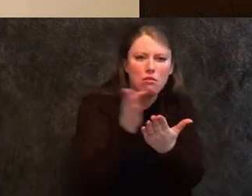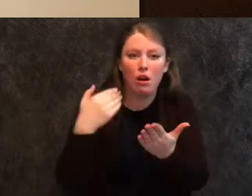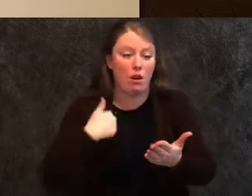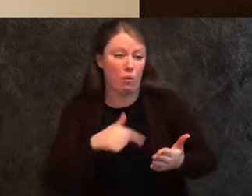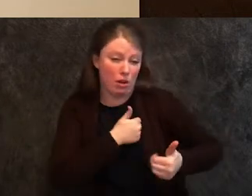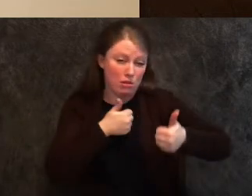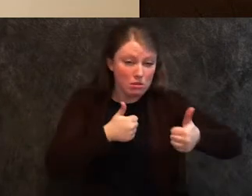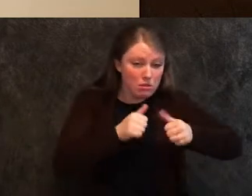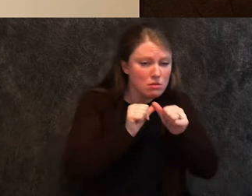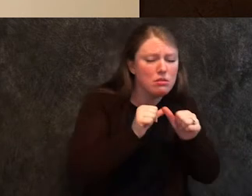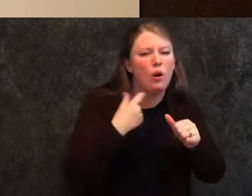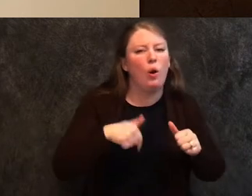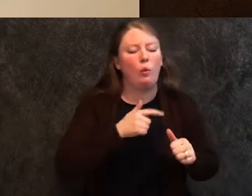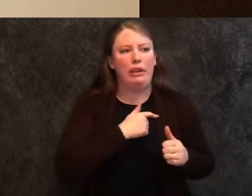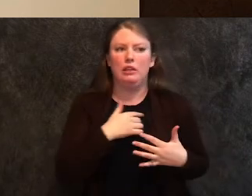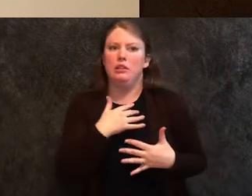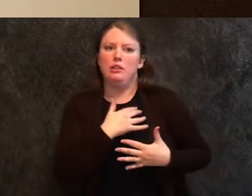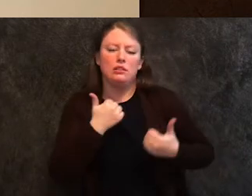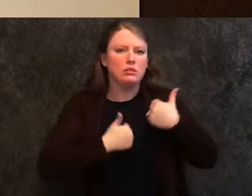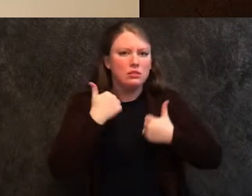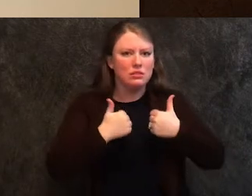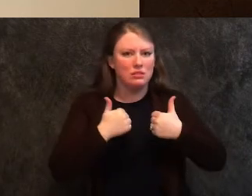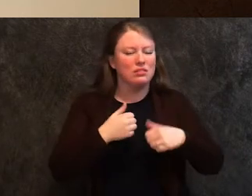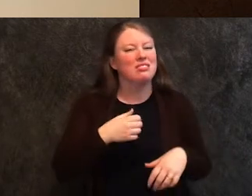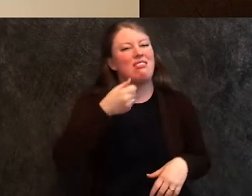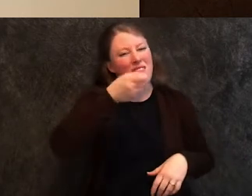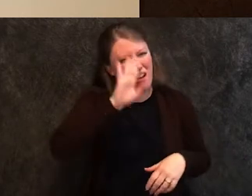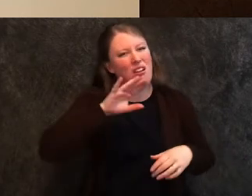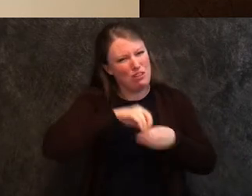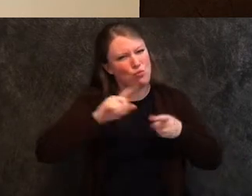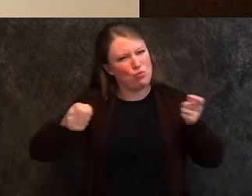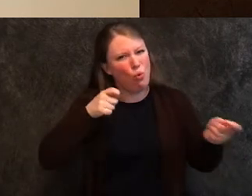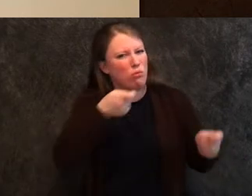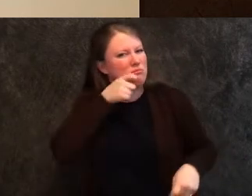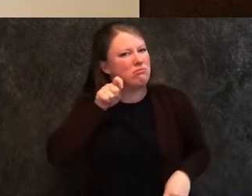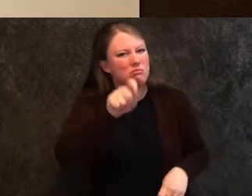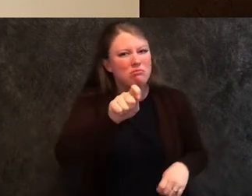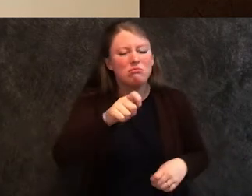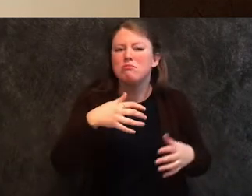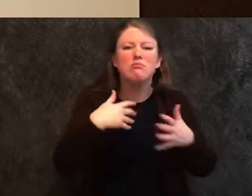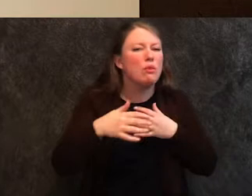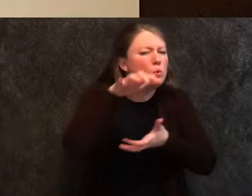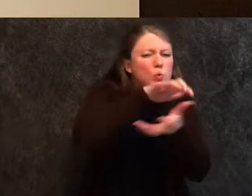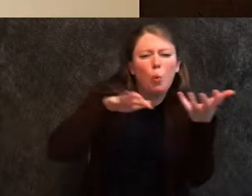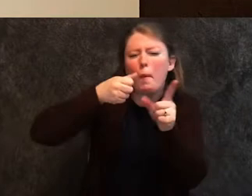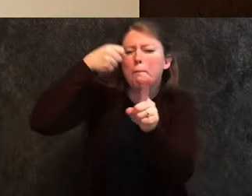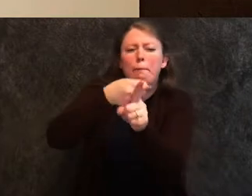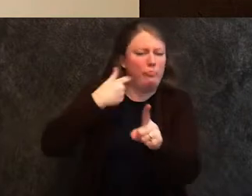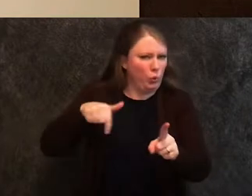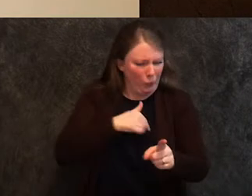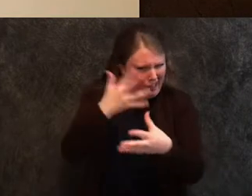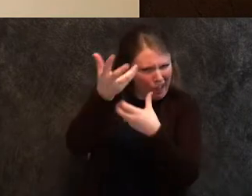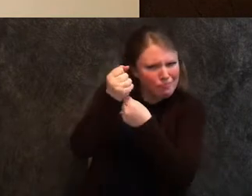small, still whisper that he is in control. and it changes Elijah's tone. So what does the